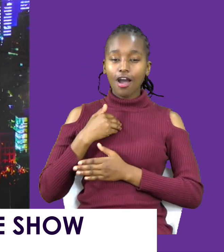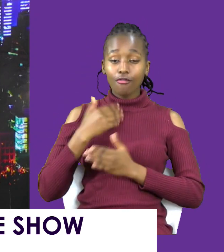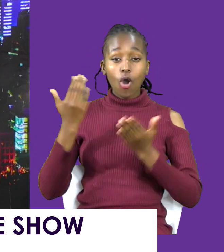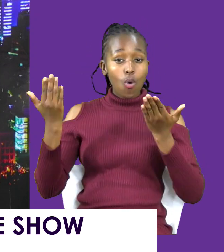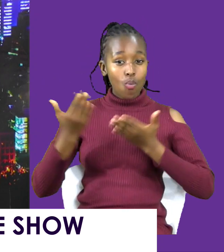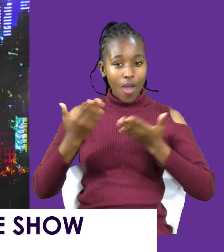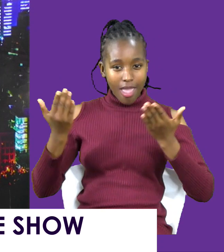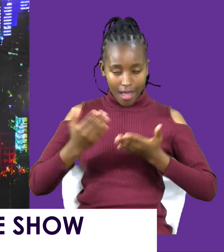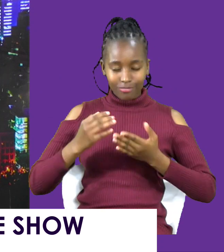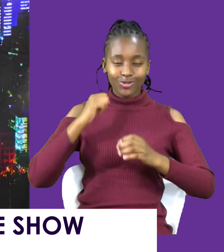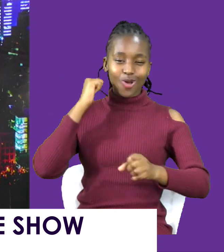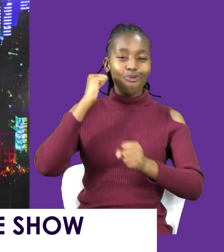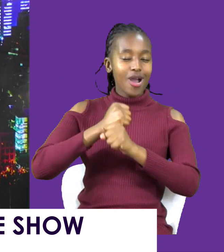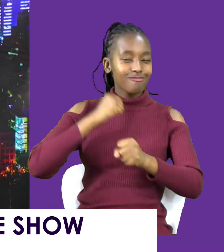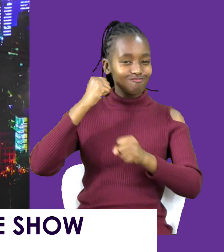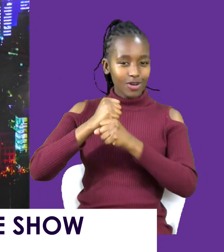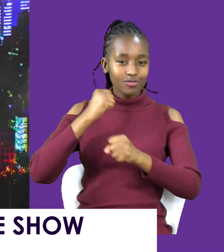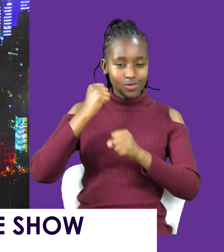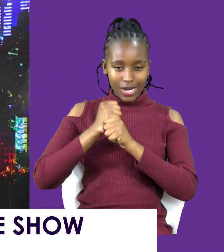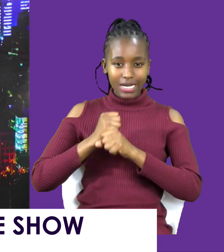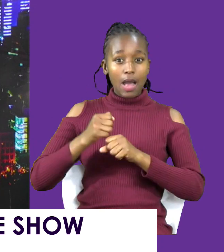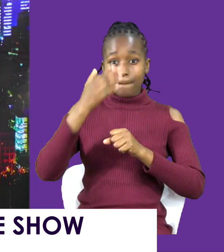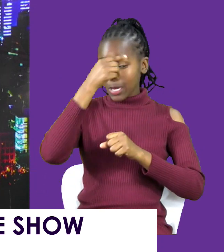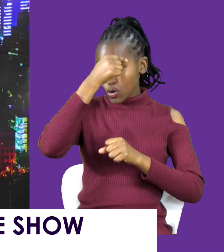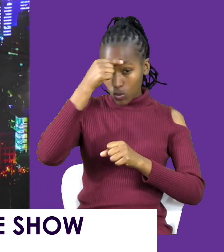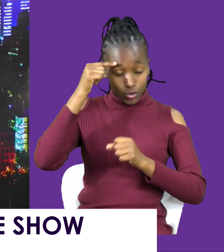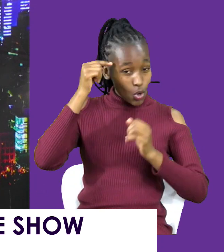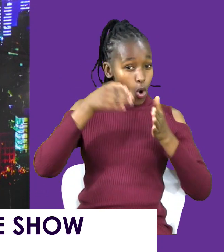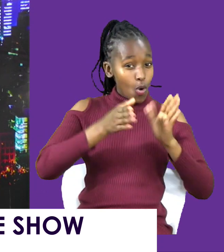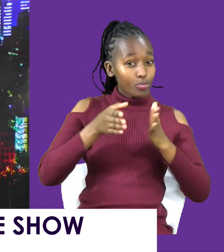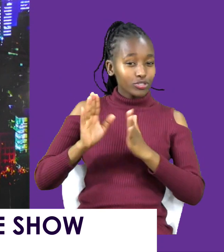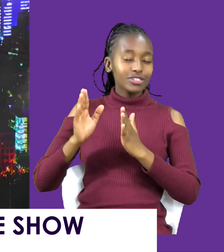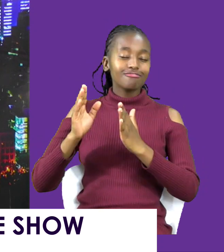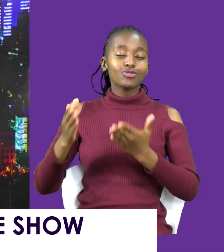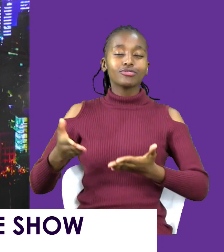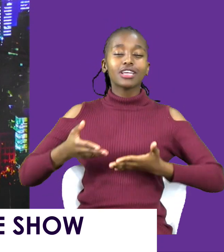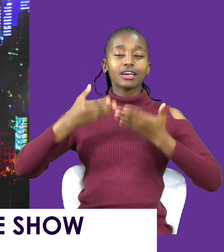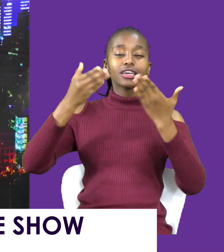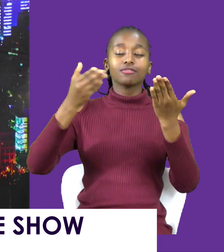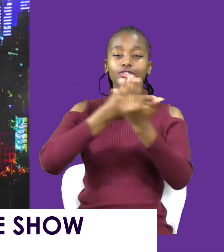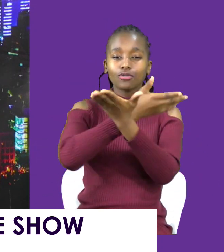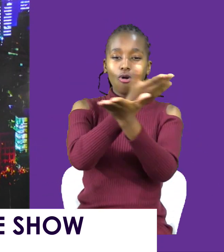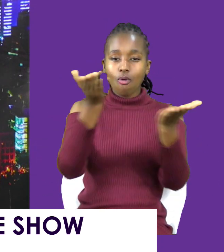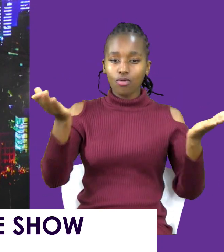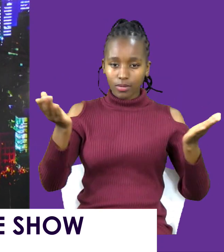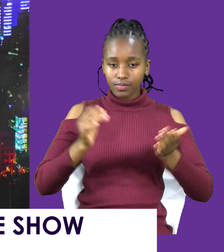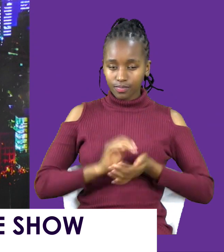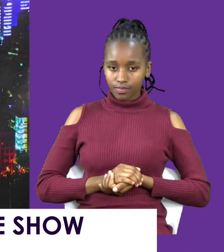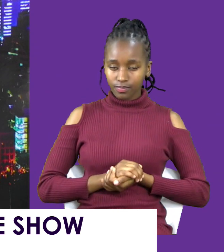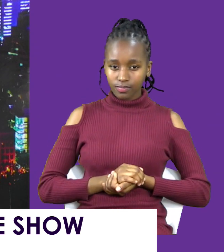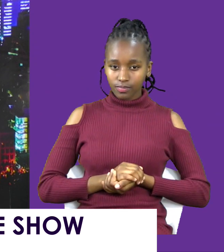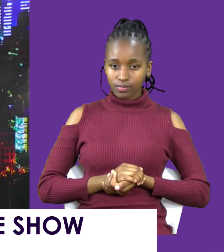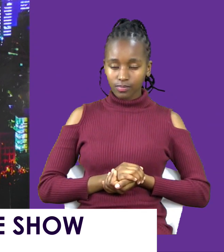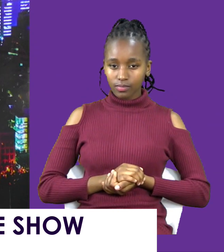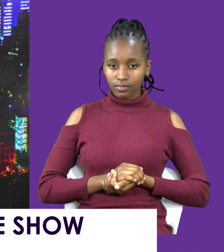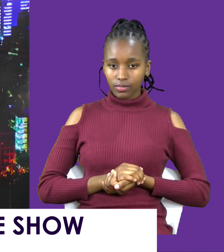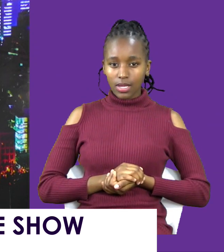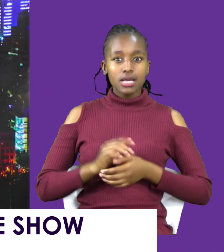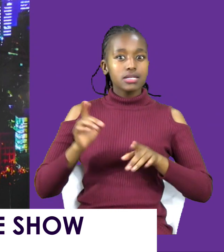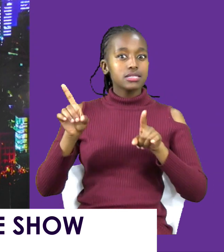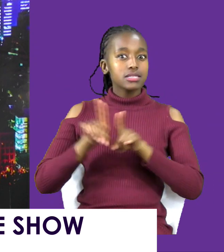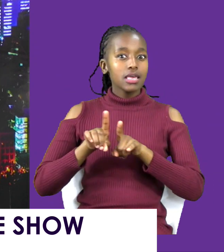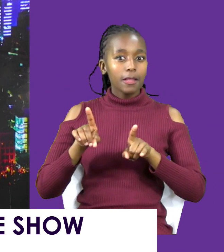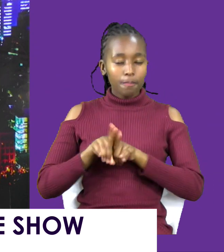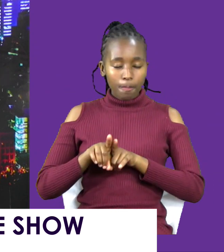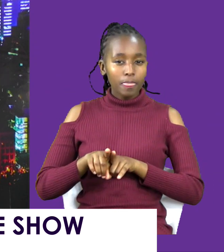to all. From your region, you can rise to anything. Demystify it. Demystify projections